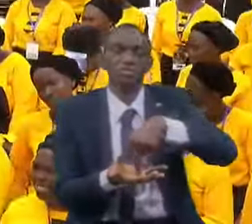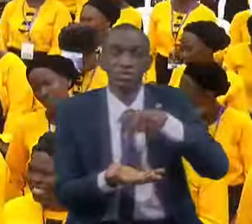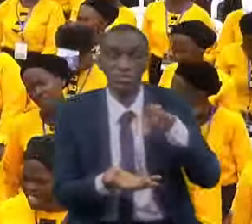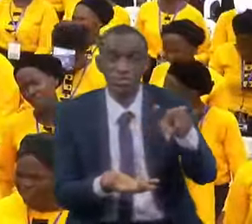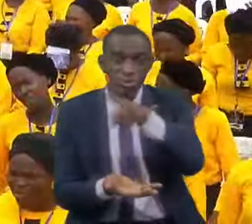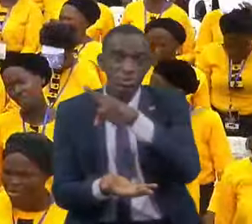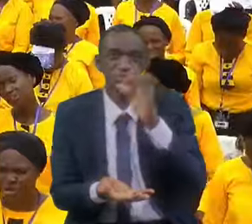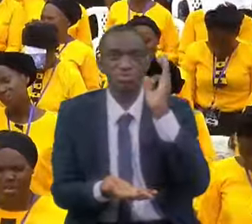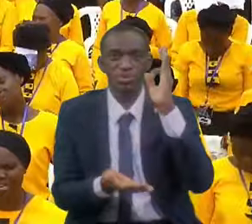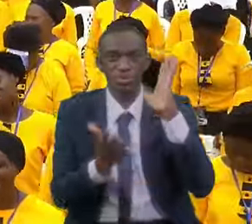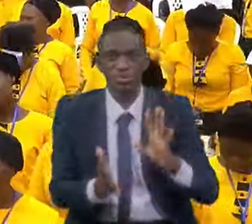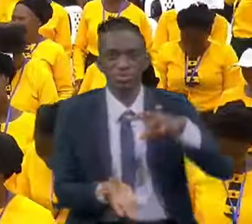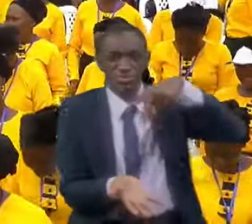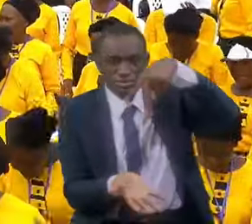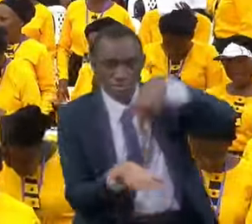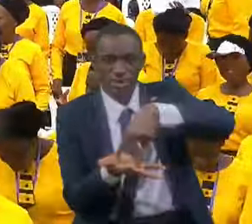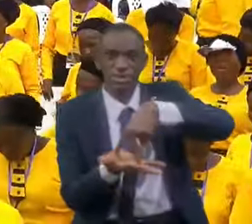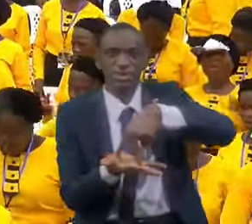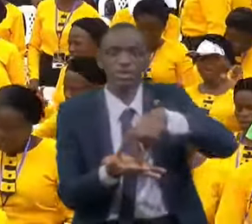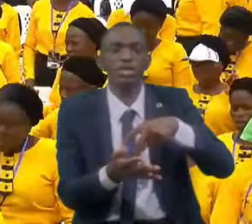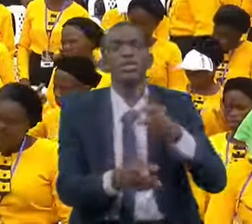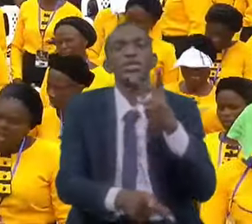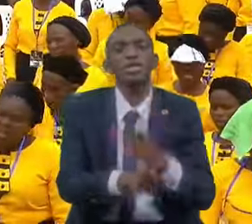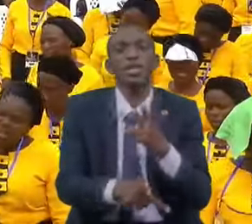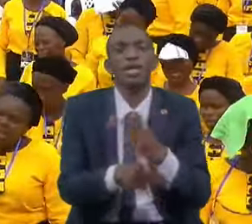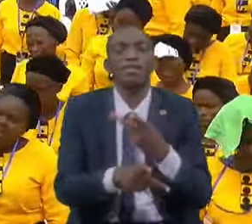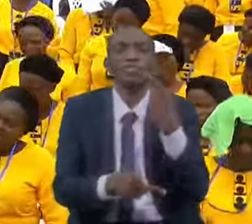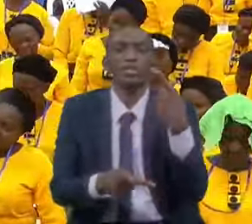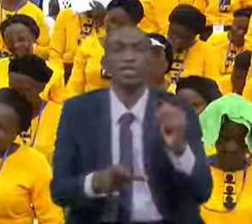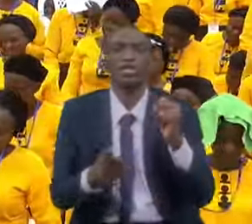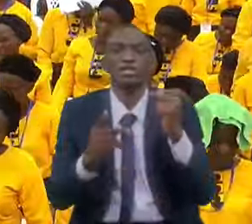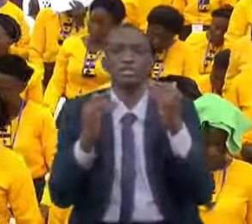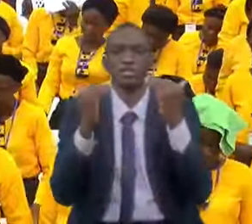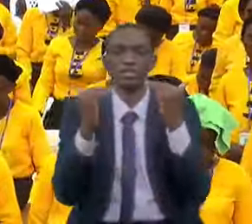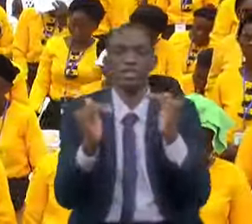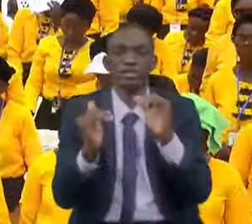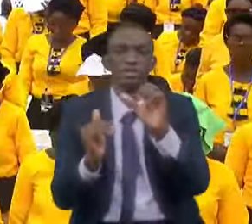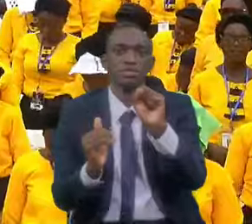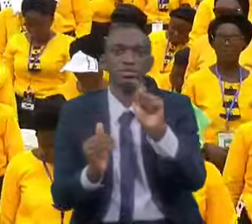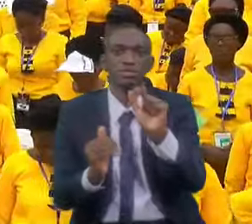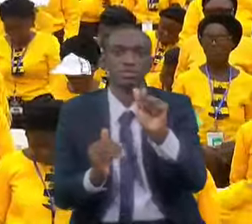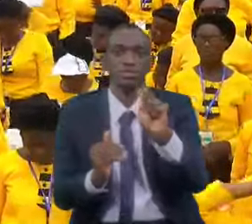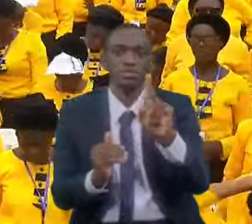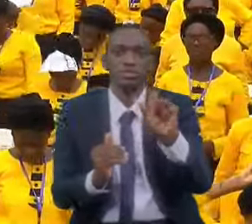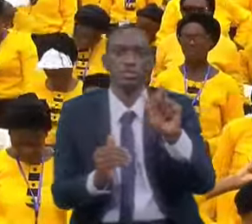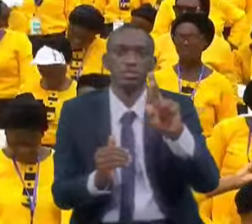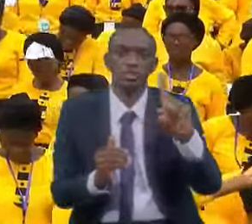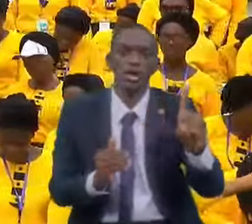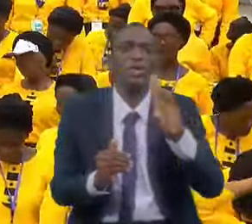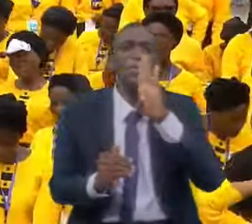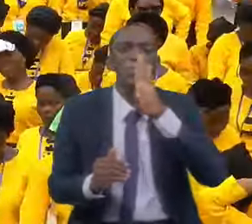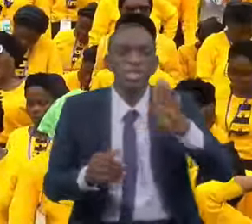Stand. Keep the standard. Be steadfast. Any